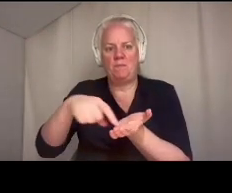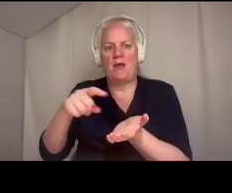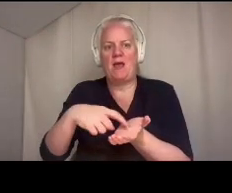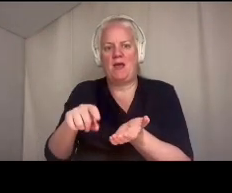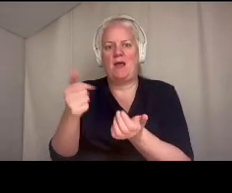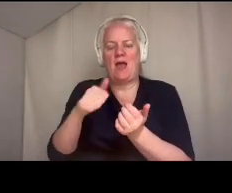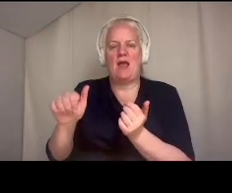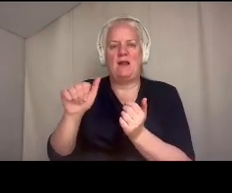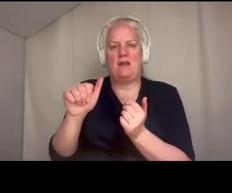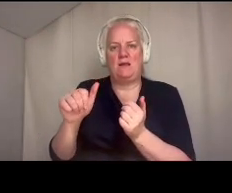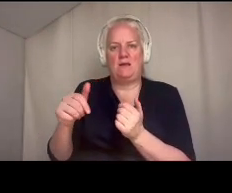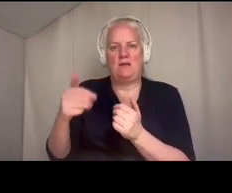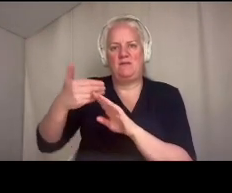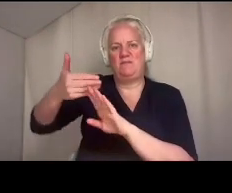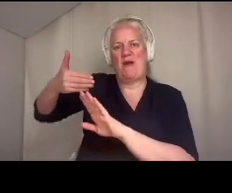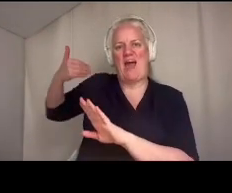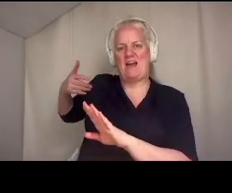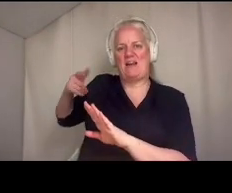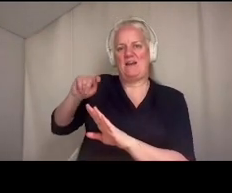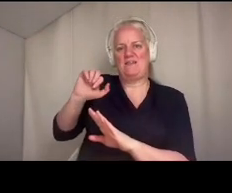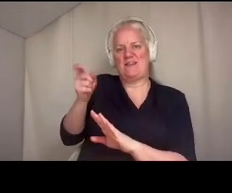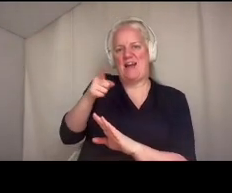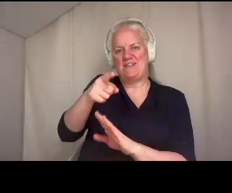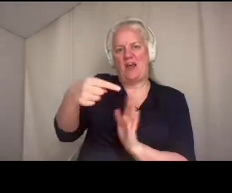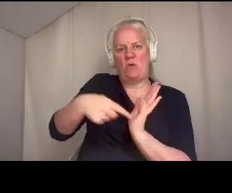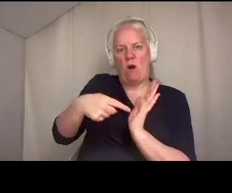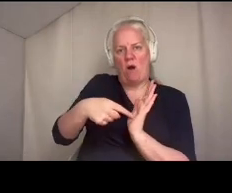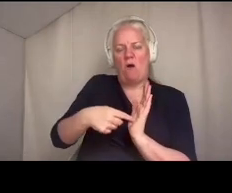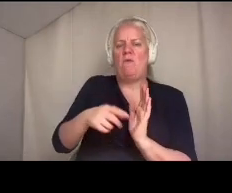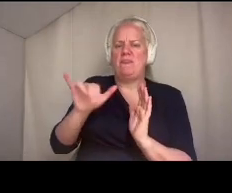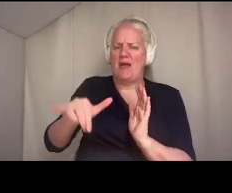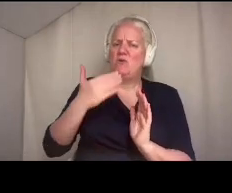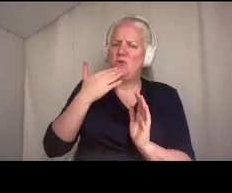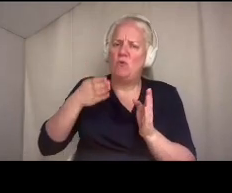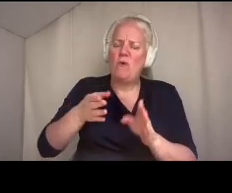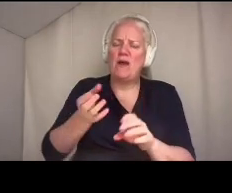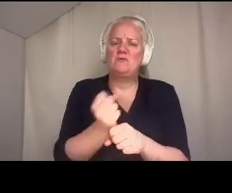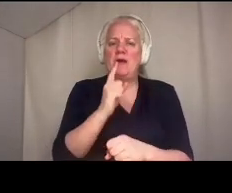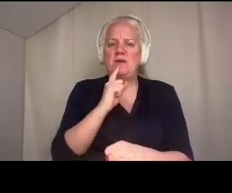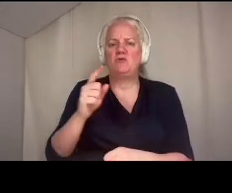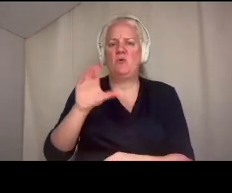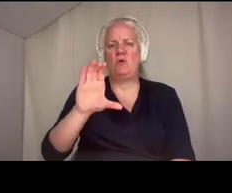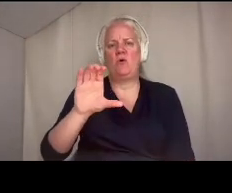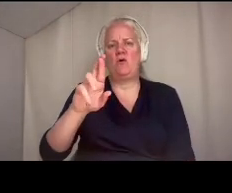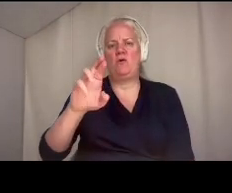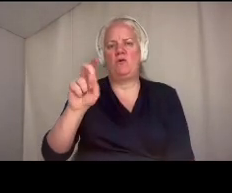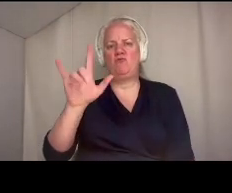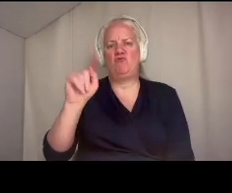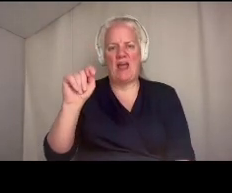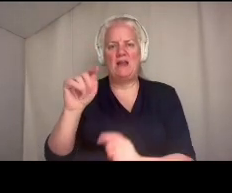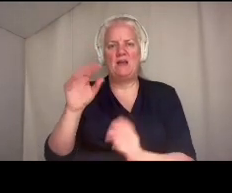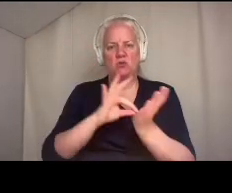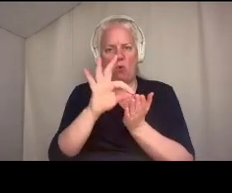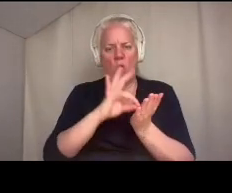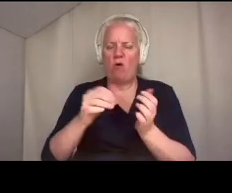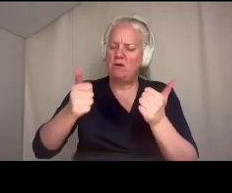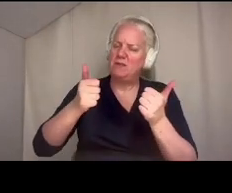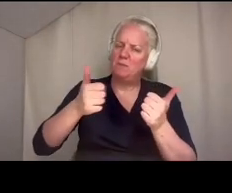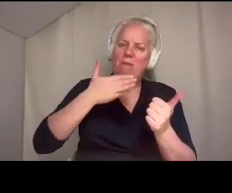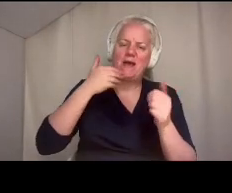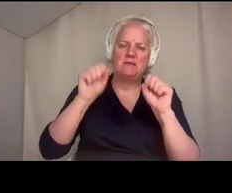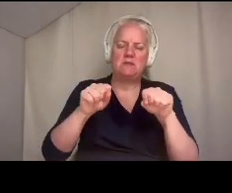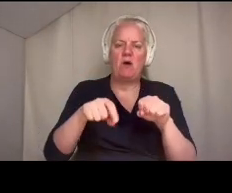may owe. This is a way to make sure your credit is the best it can be so that you can qualify